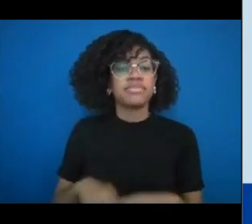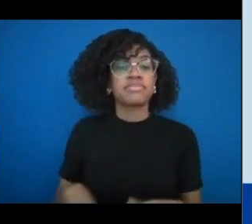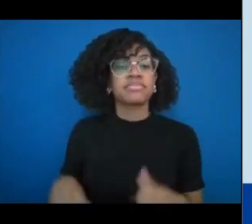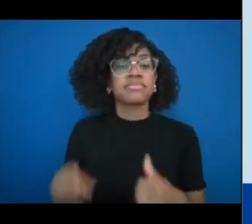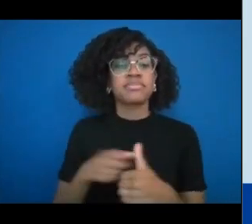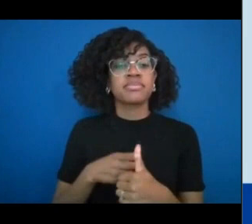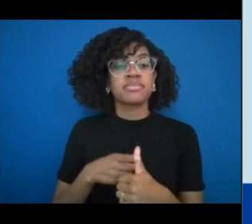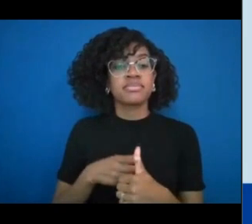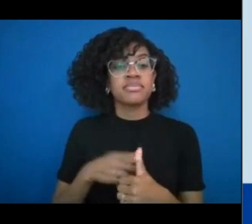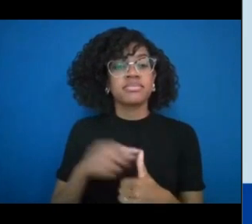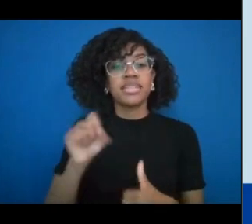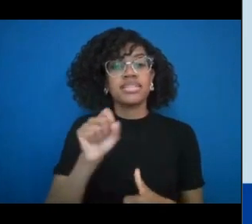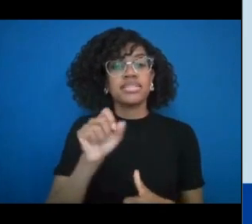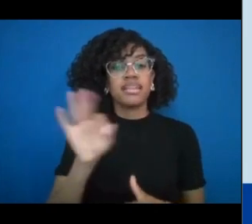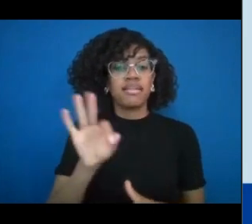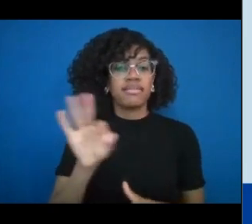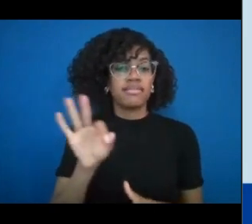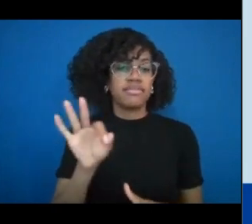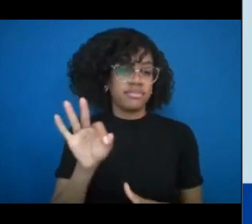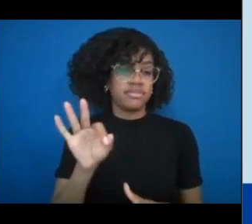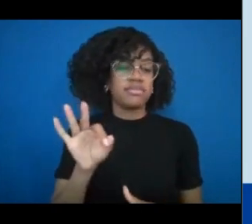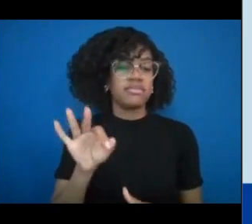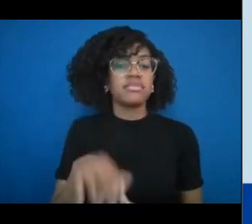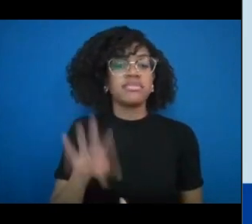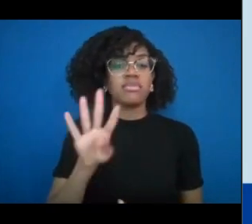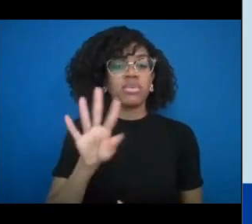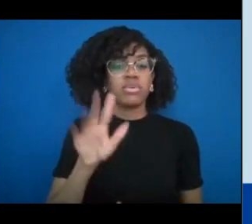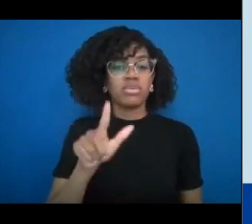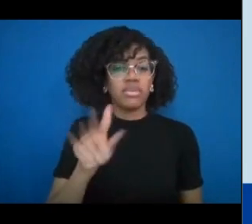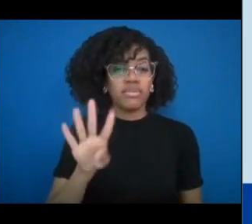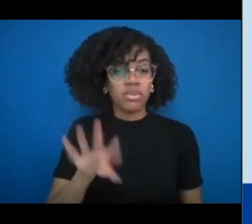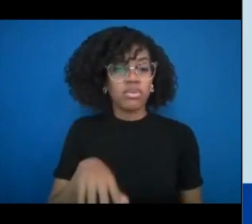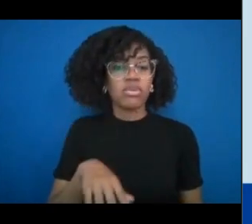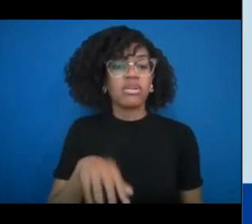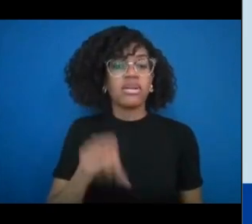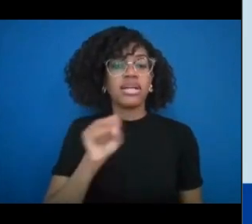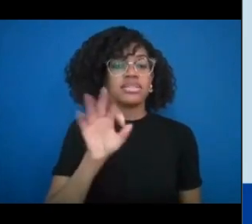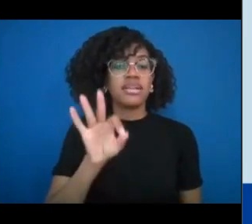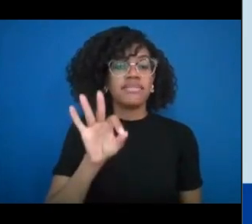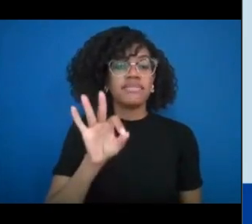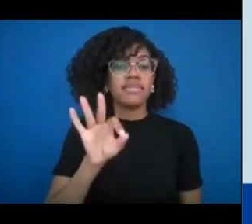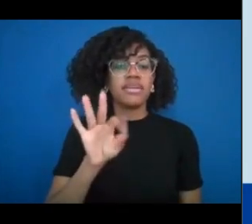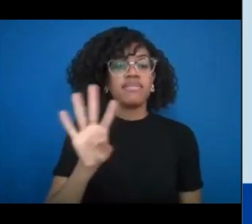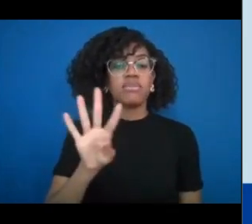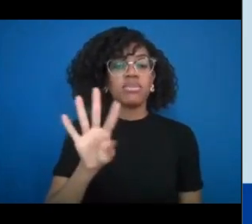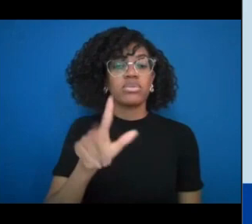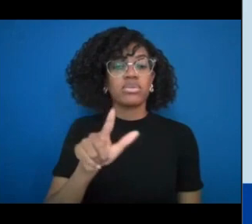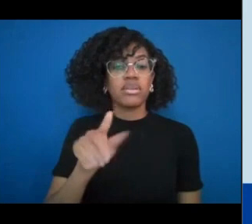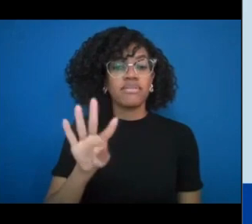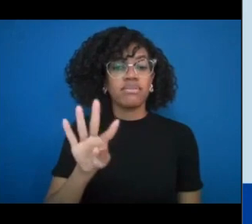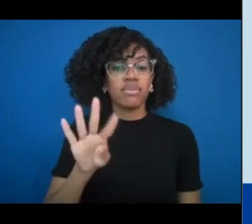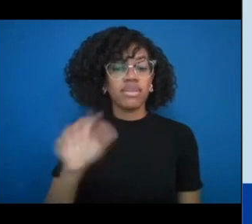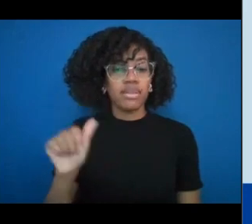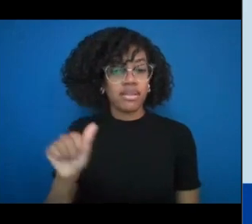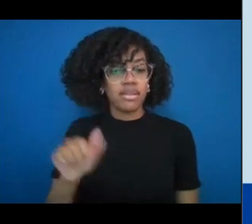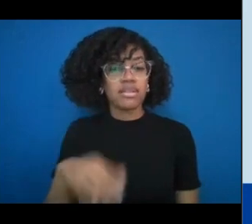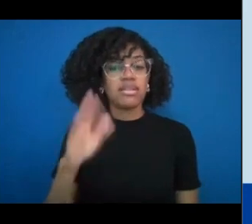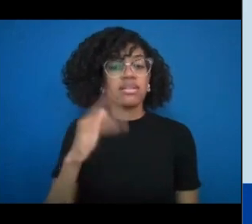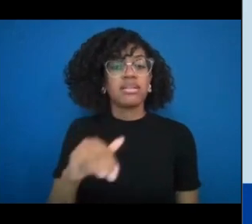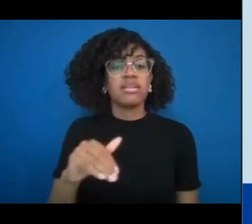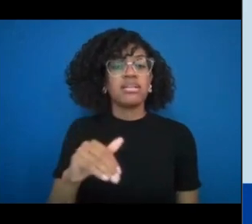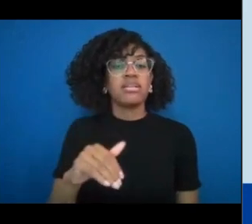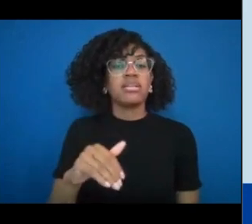what SF means. 424, 424A give financial overviews of